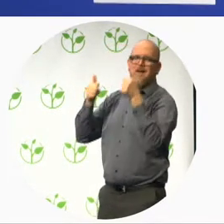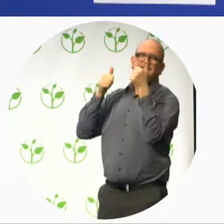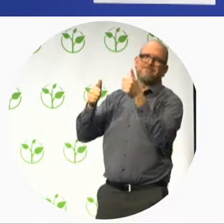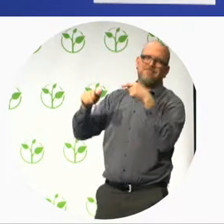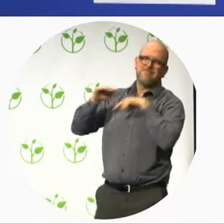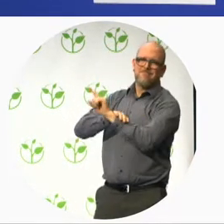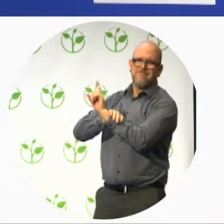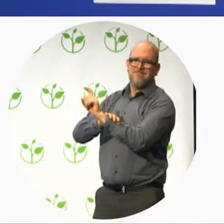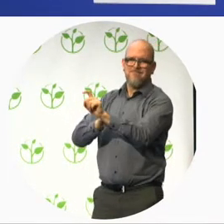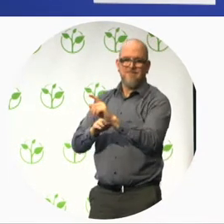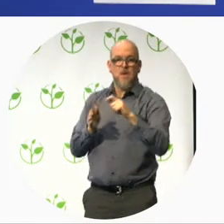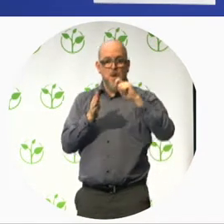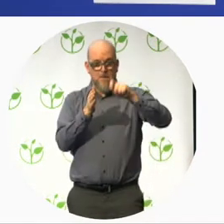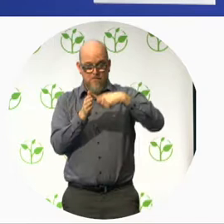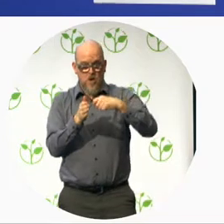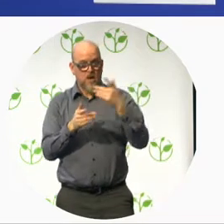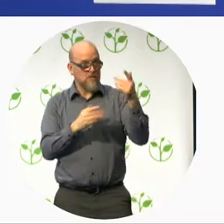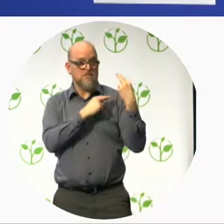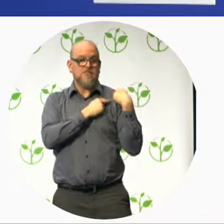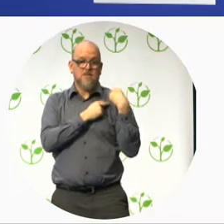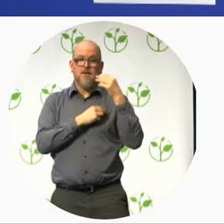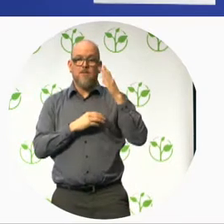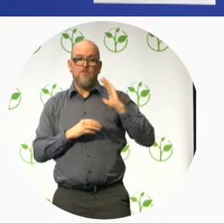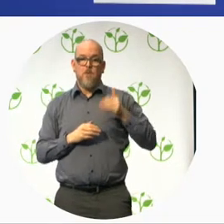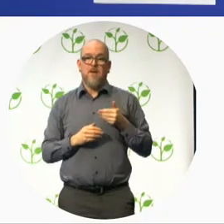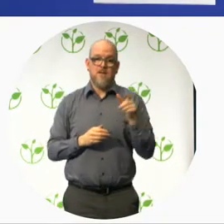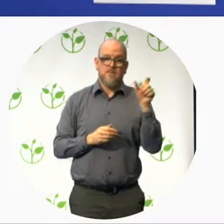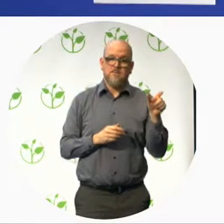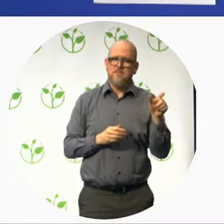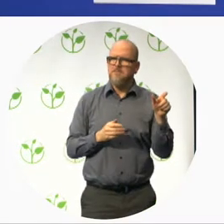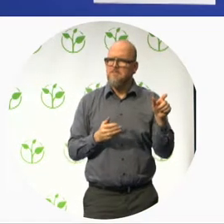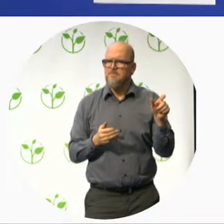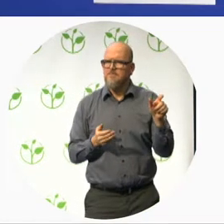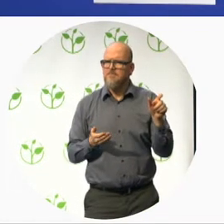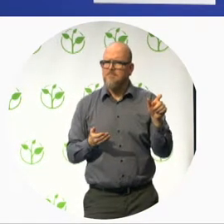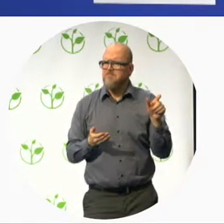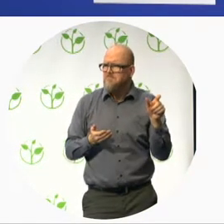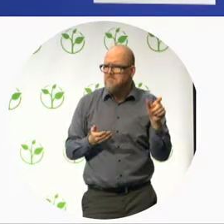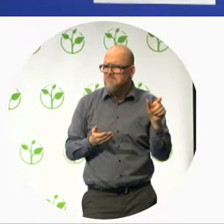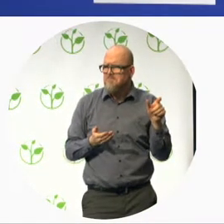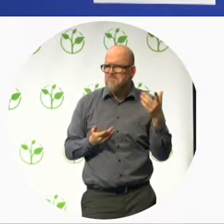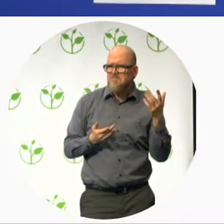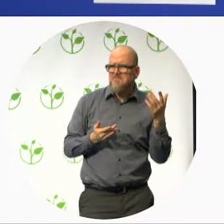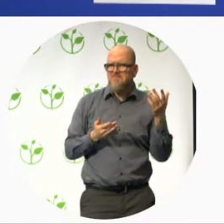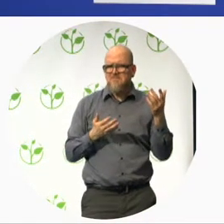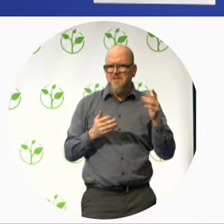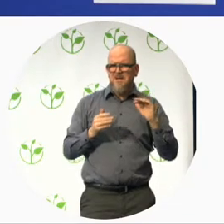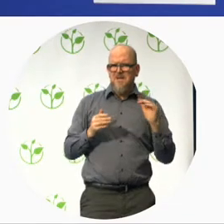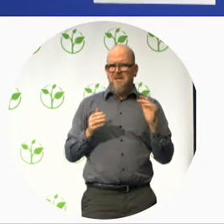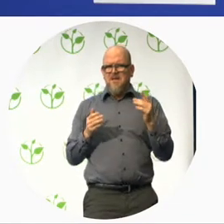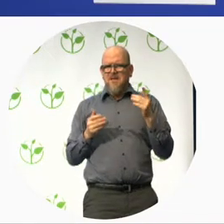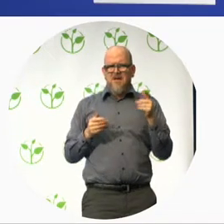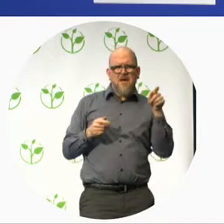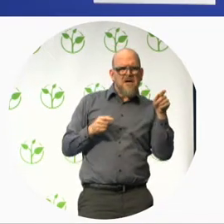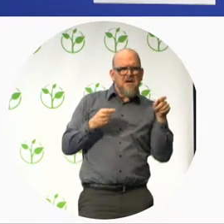and she just created something that she thought would be user-friendly, and it works. So if you